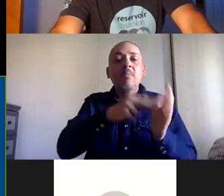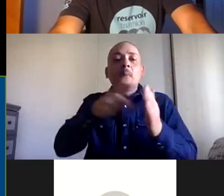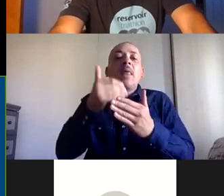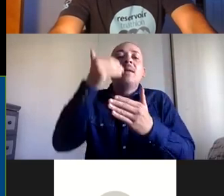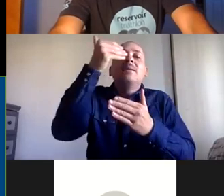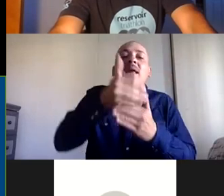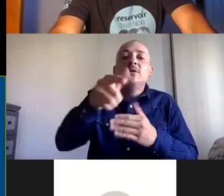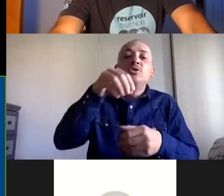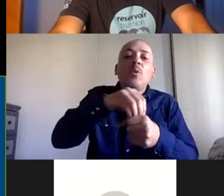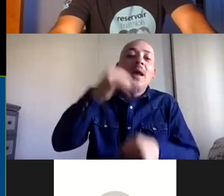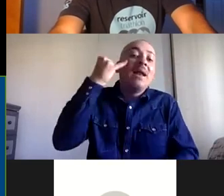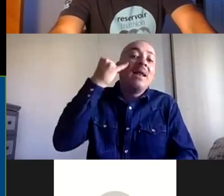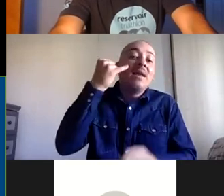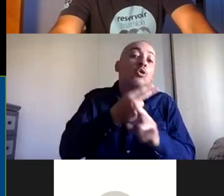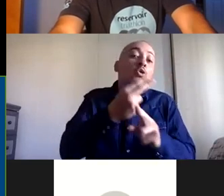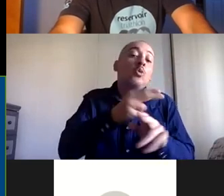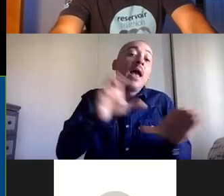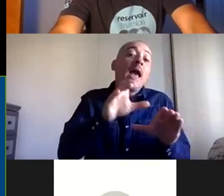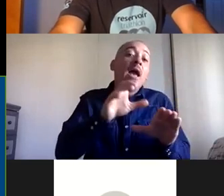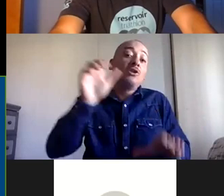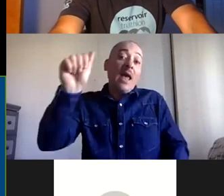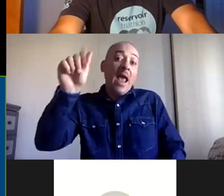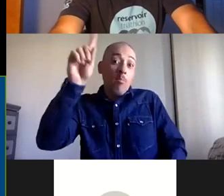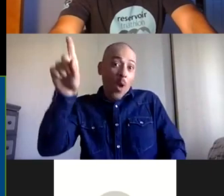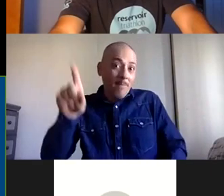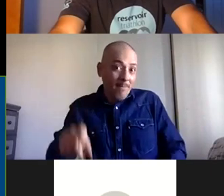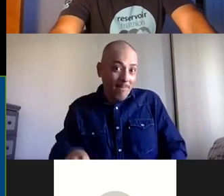would be in if you took the action A prime.